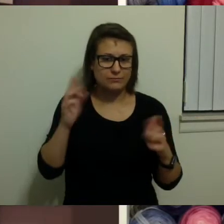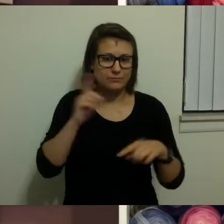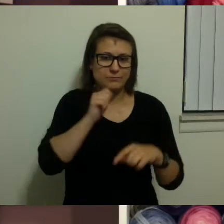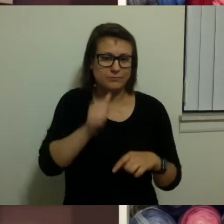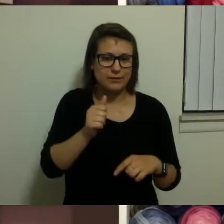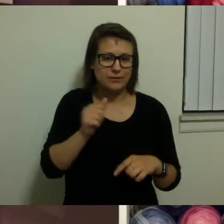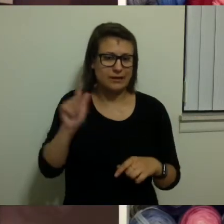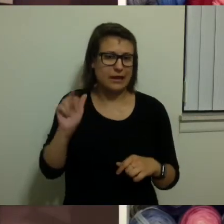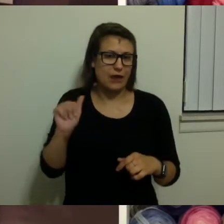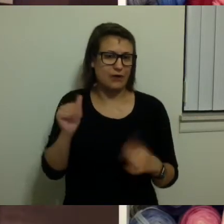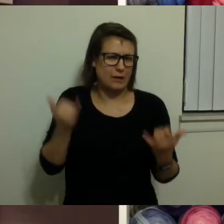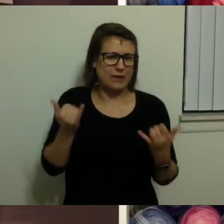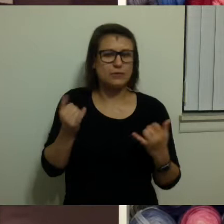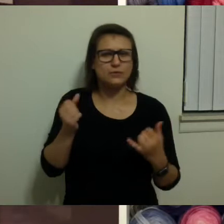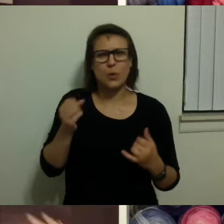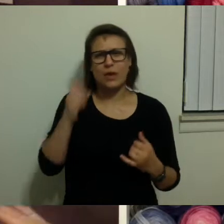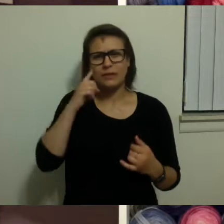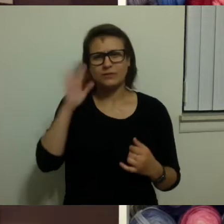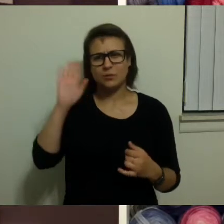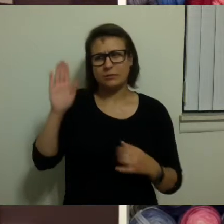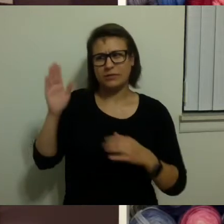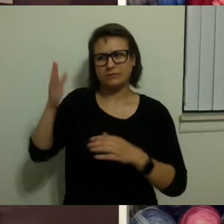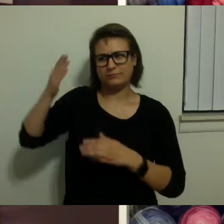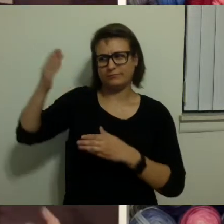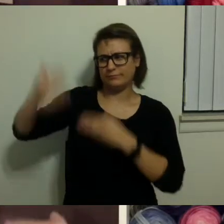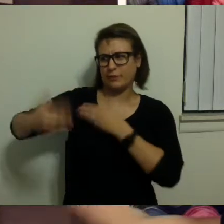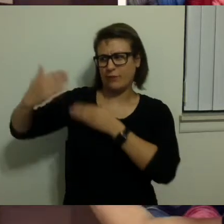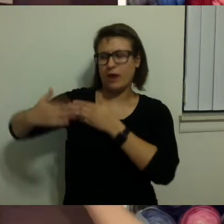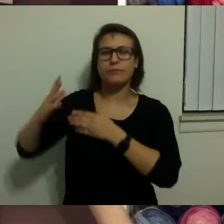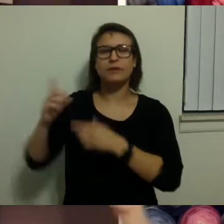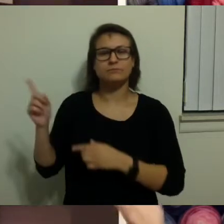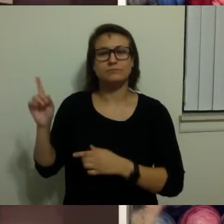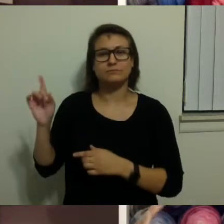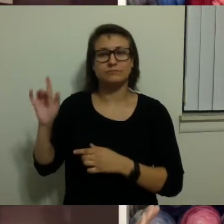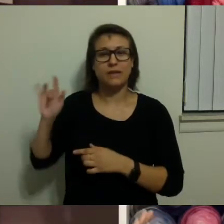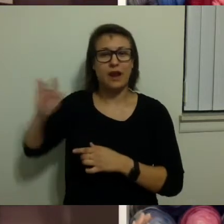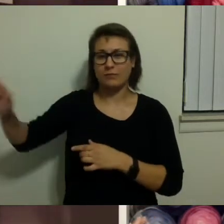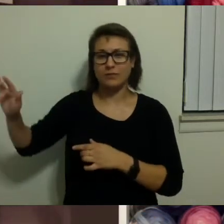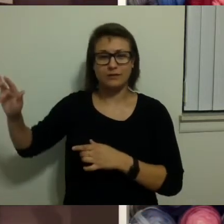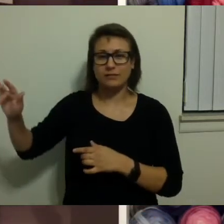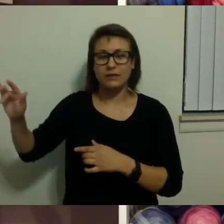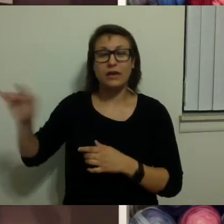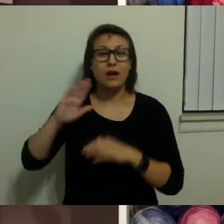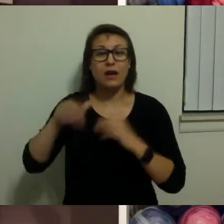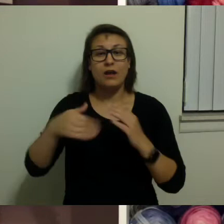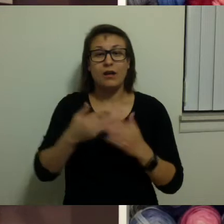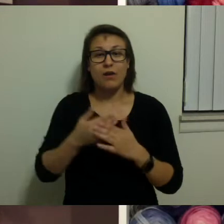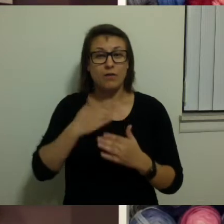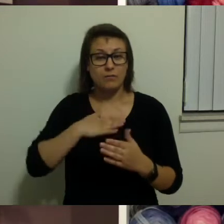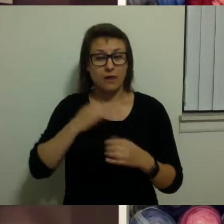talking. So she's probably gonna be in front, but like this is empty. And all of my yarn is on the